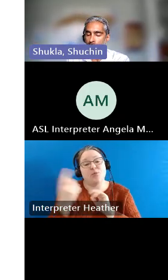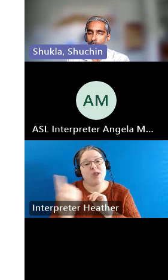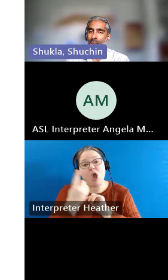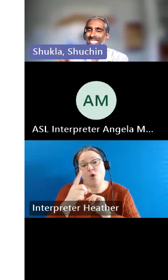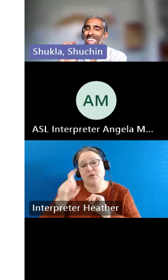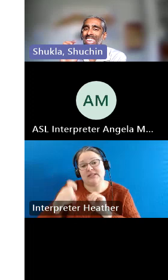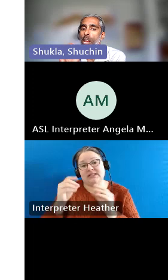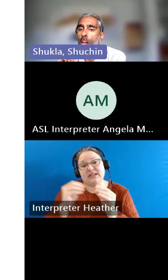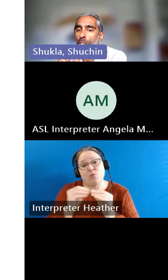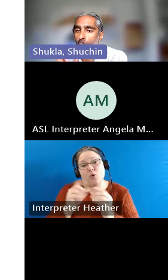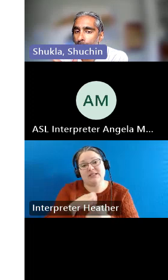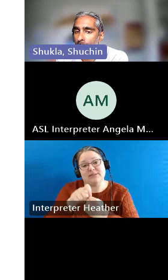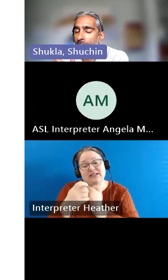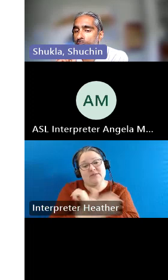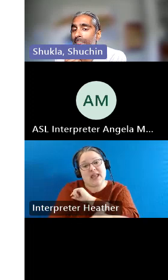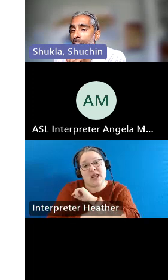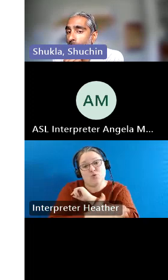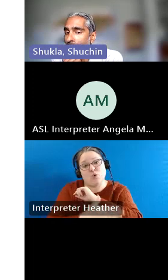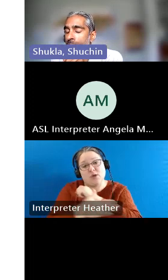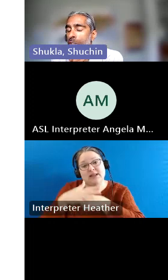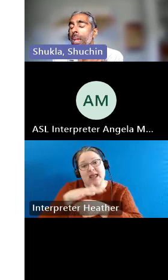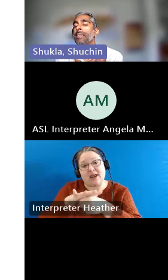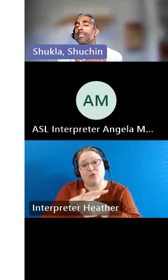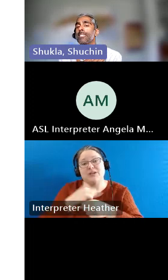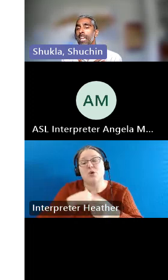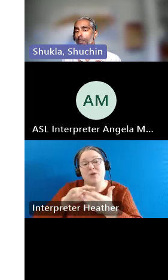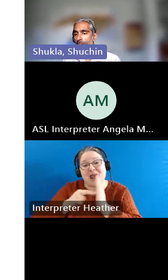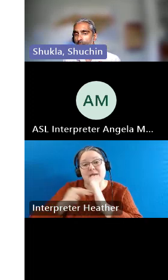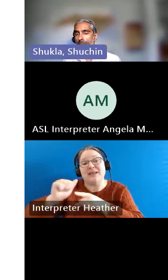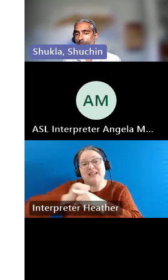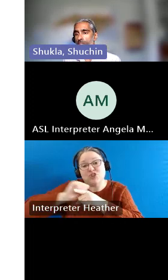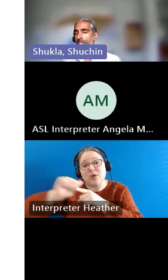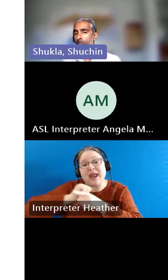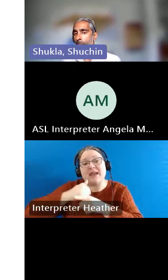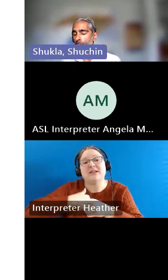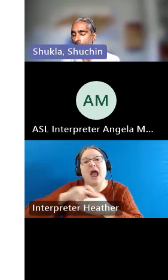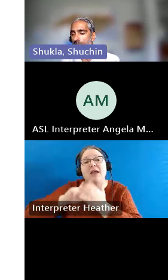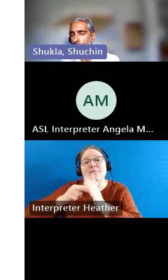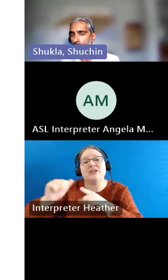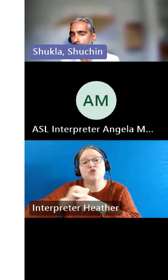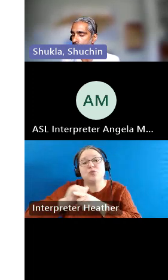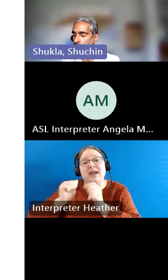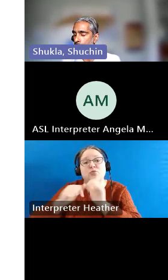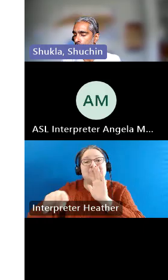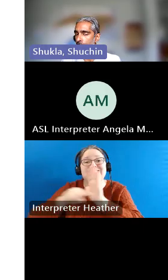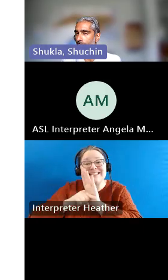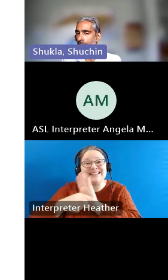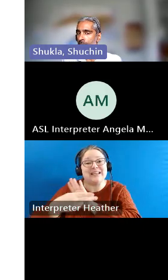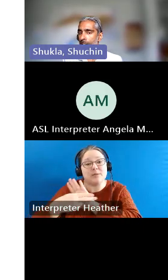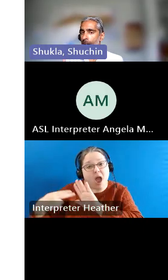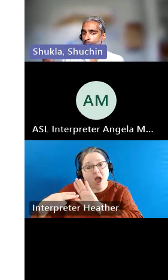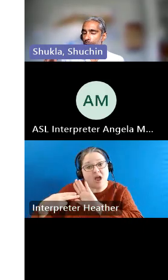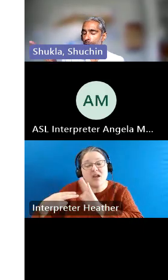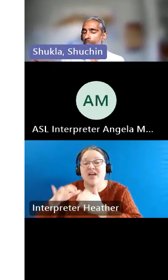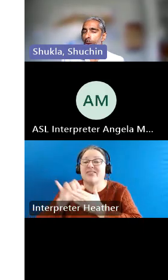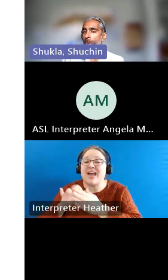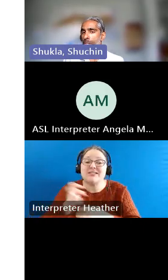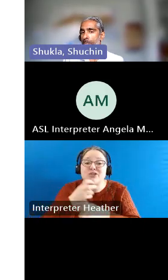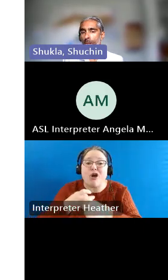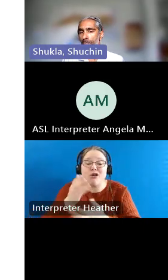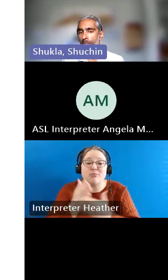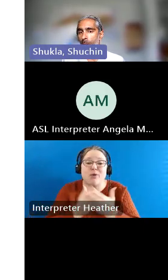rural areas. And when I say trained providers, I mean trained in stigma, which is probably the hardest part because there's people who know how